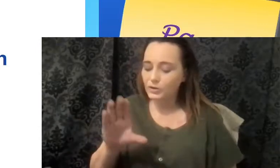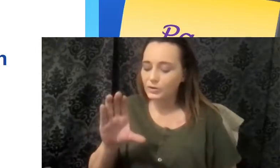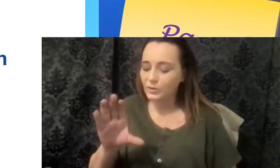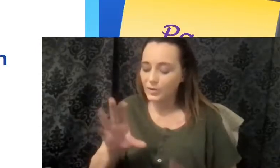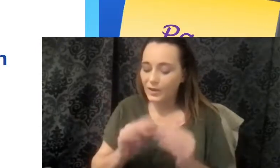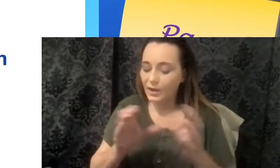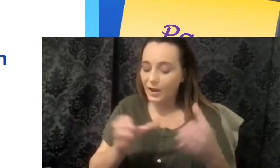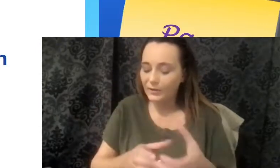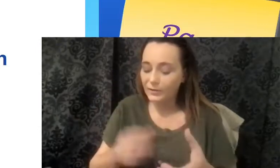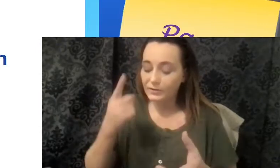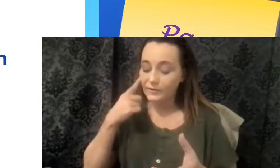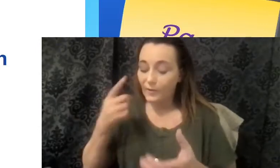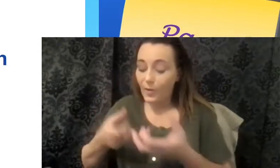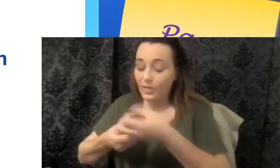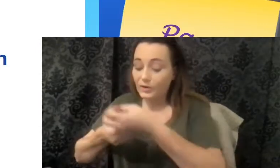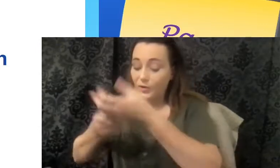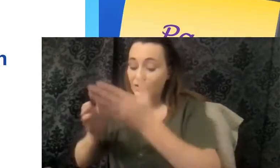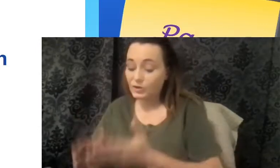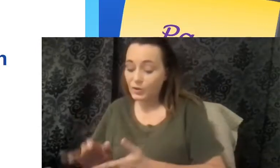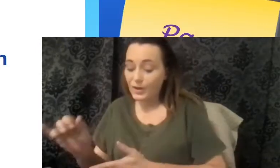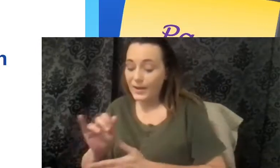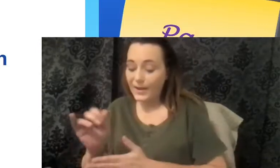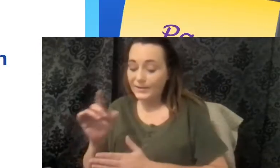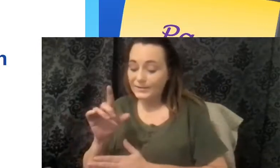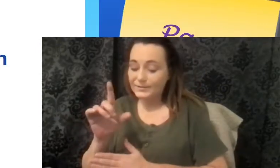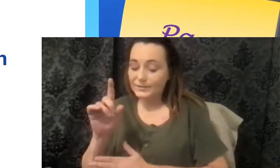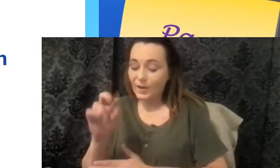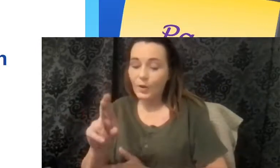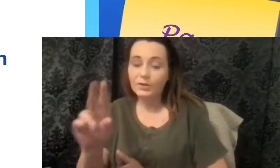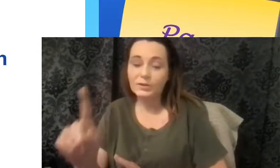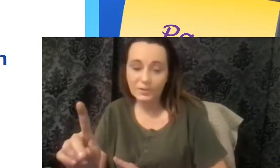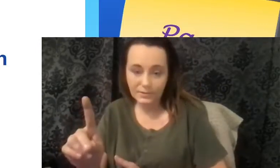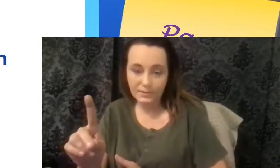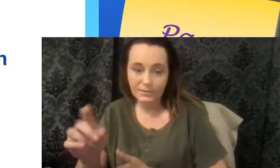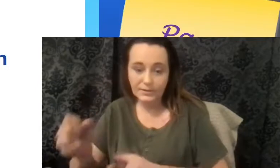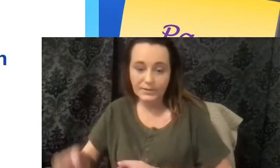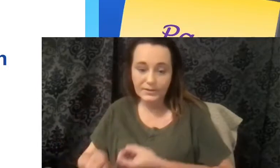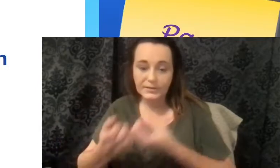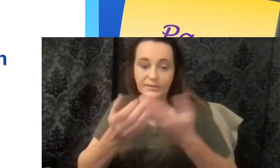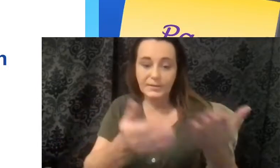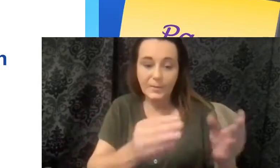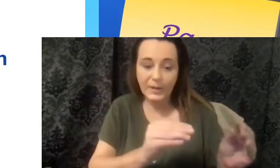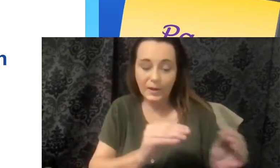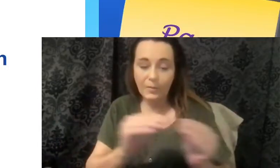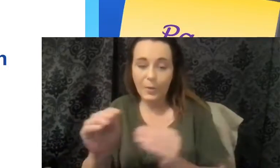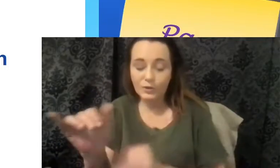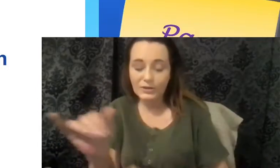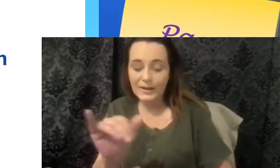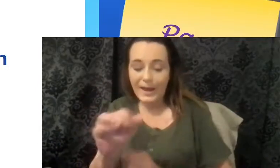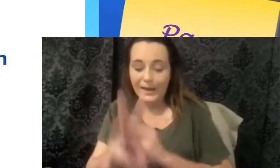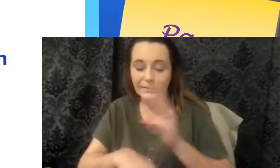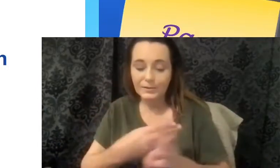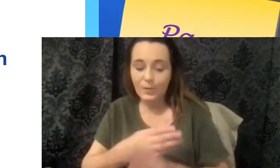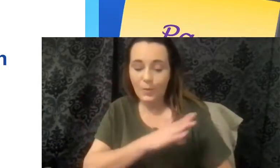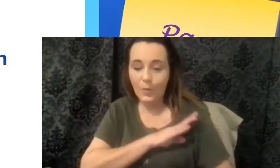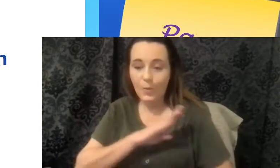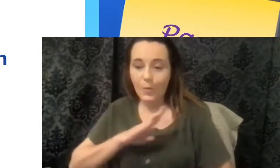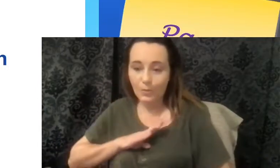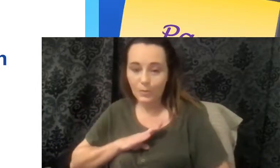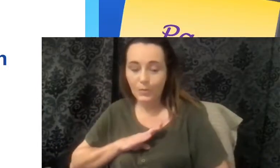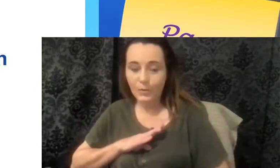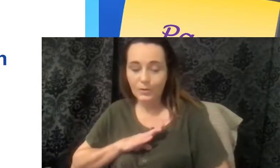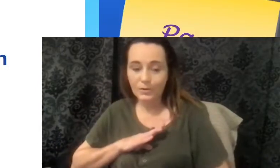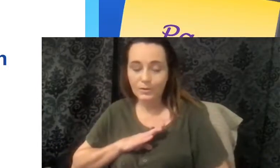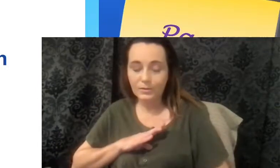the trustor as the delegates. In submitting a motion as the World Board, the trustee of the